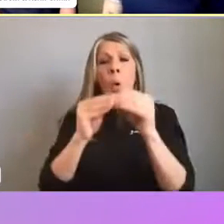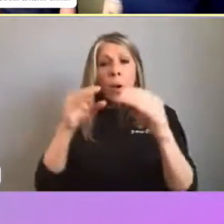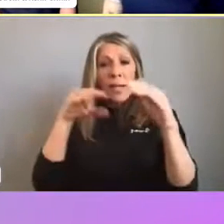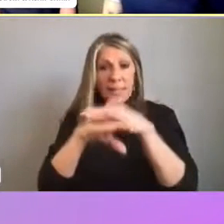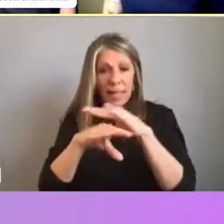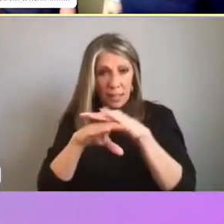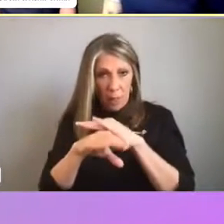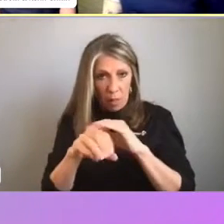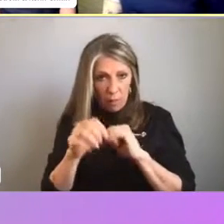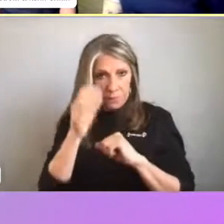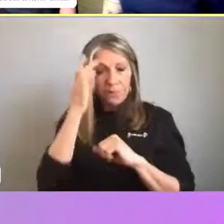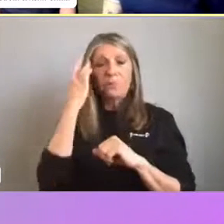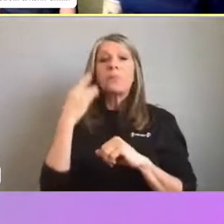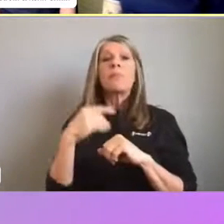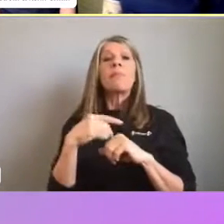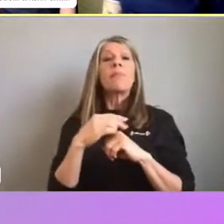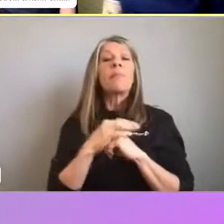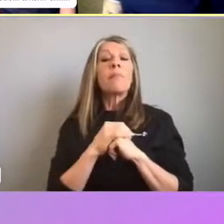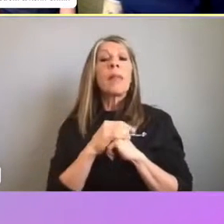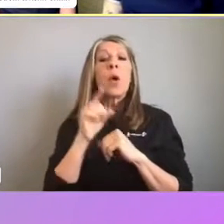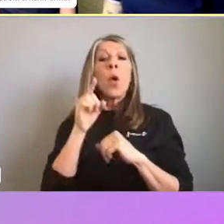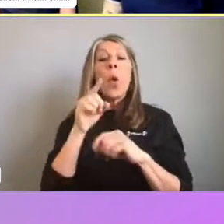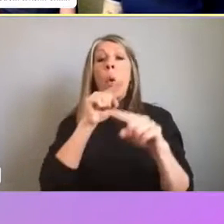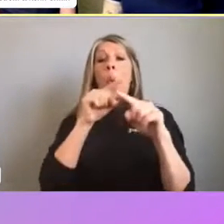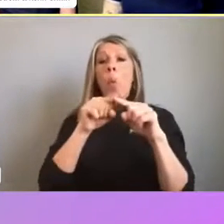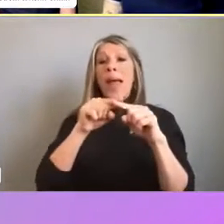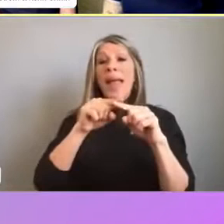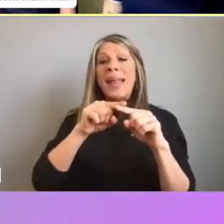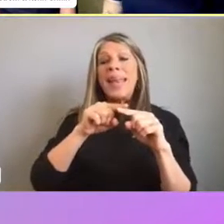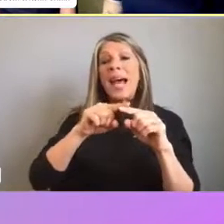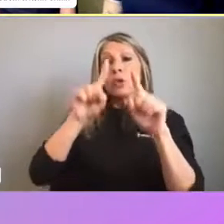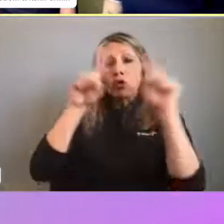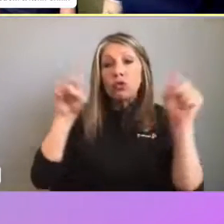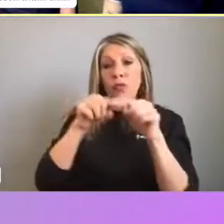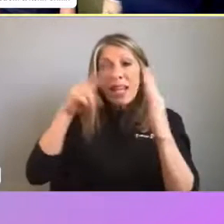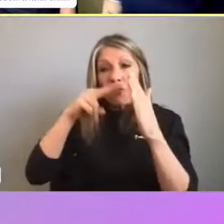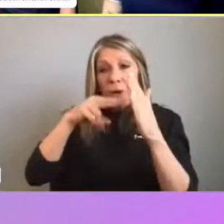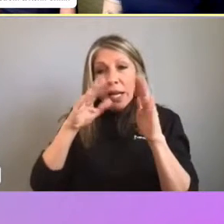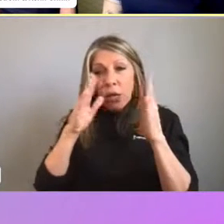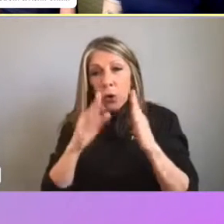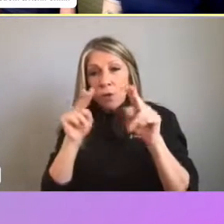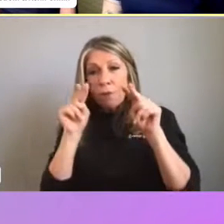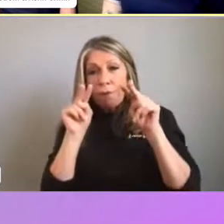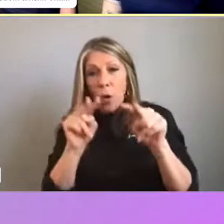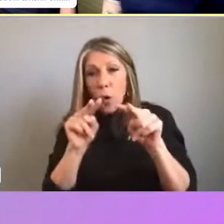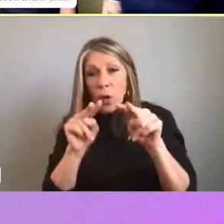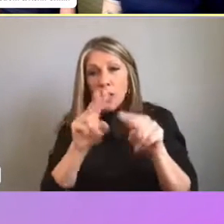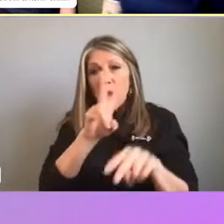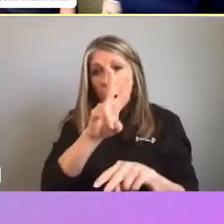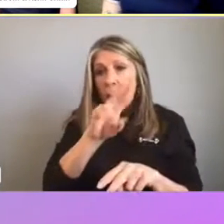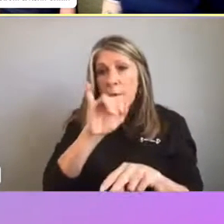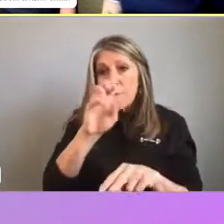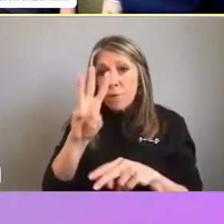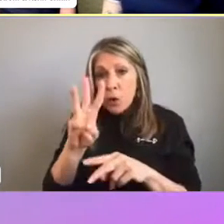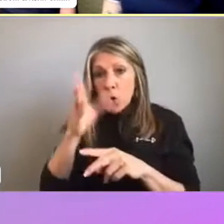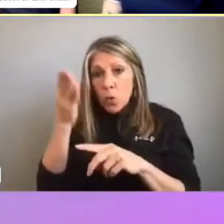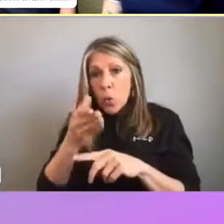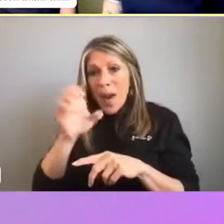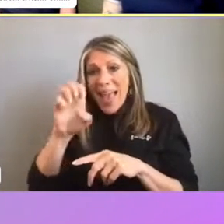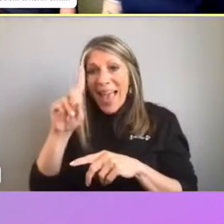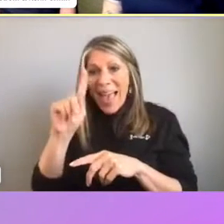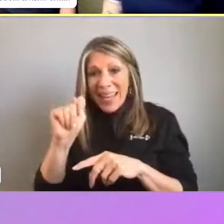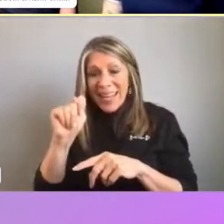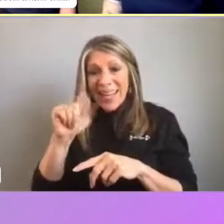So currently it functions in a way that when a screen reader has focus on the view/edit link, it